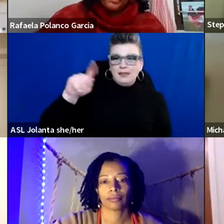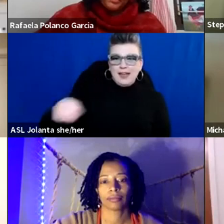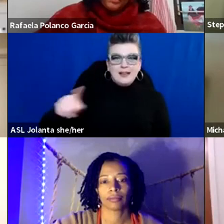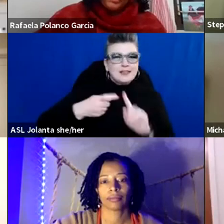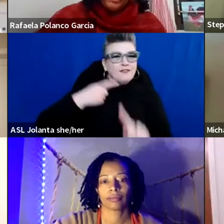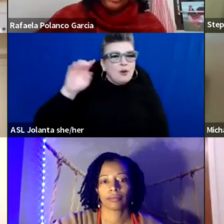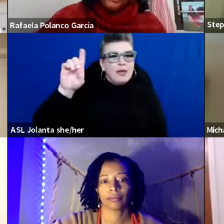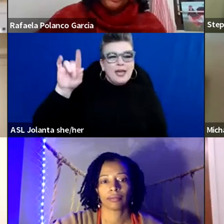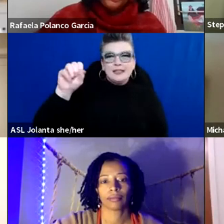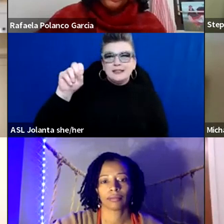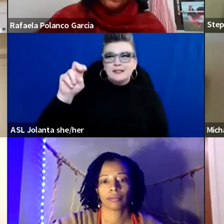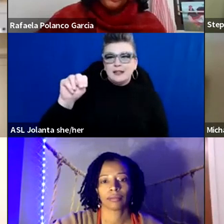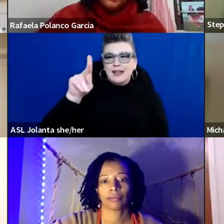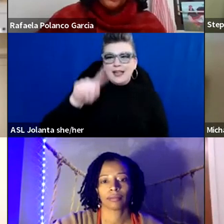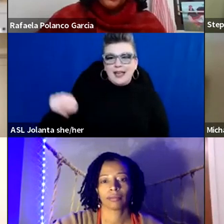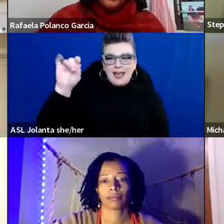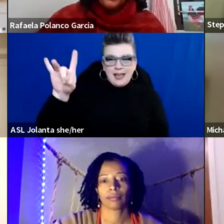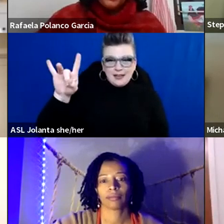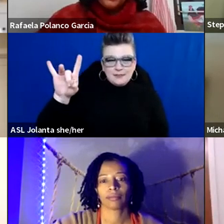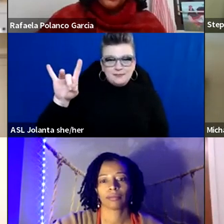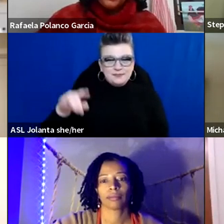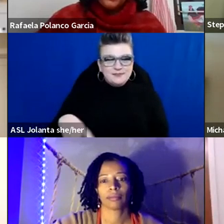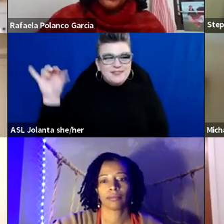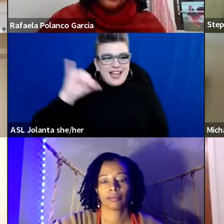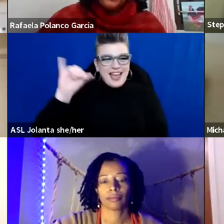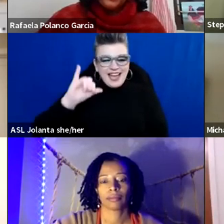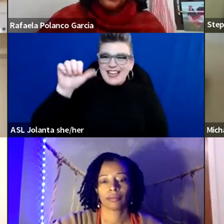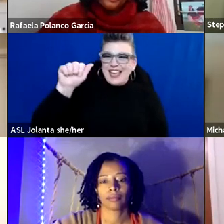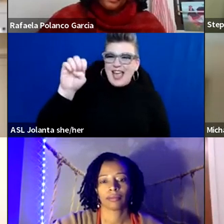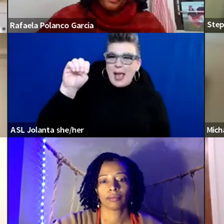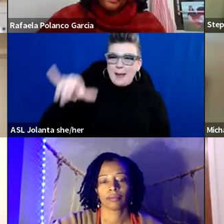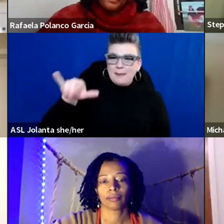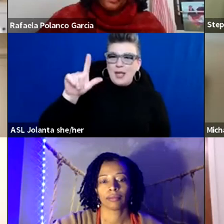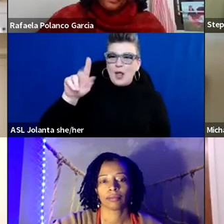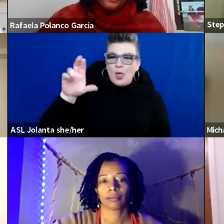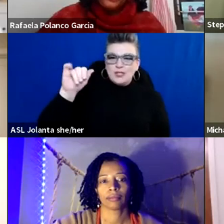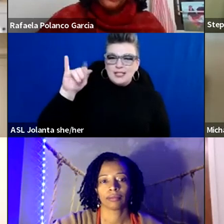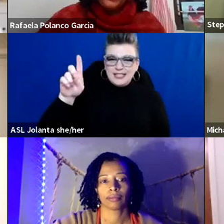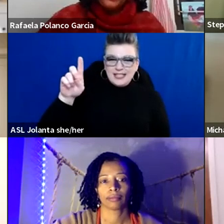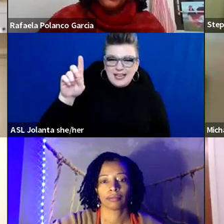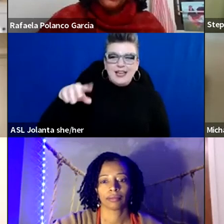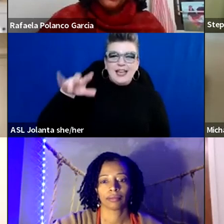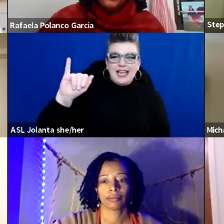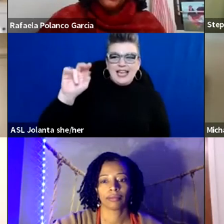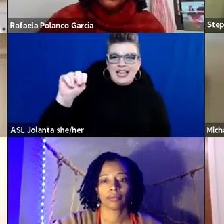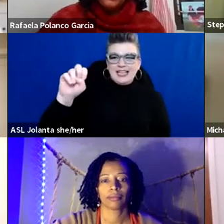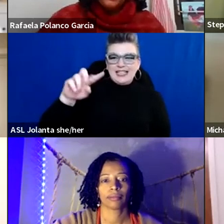k-8 and a.b excuse me amy lucid amnesia agnesian i have to practice